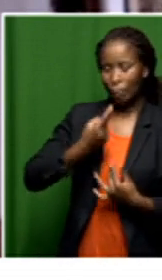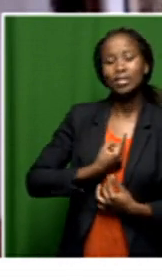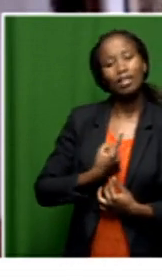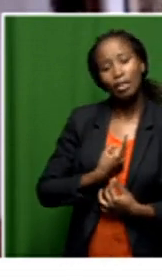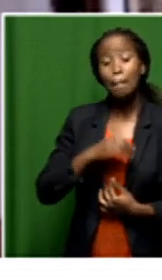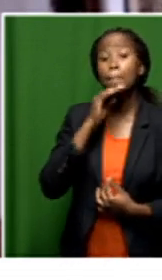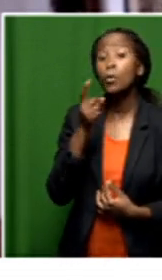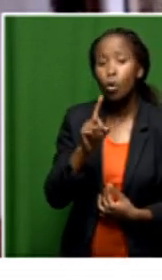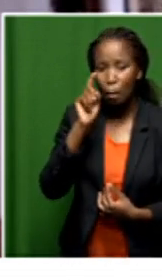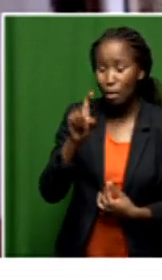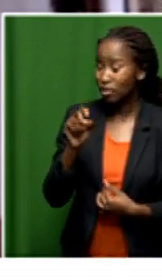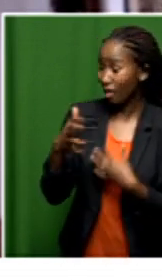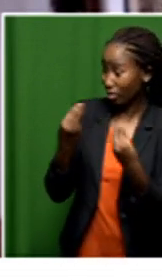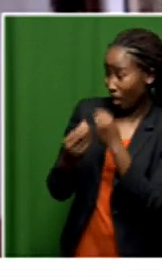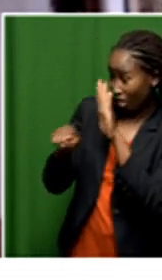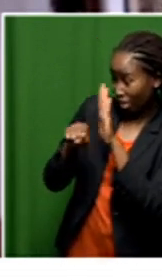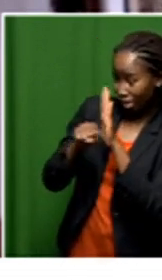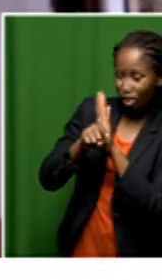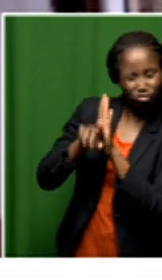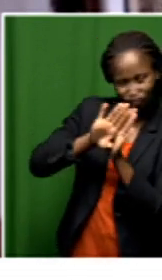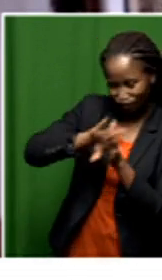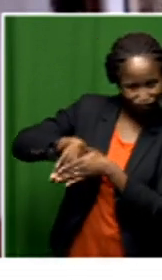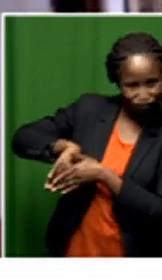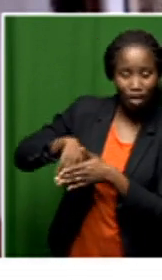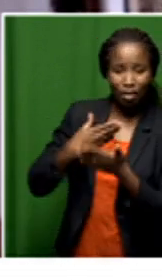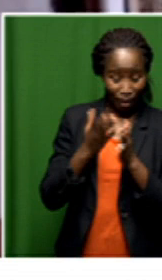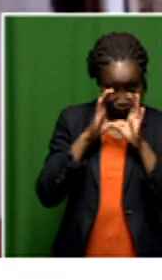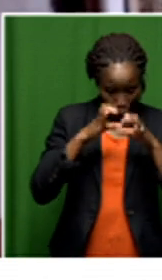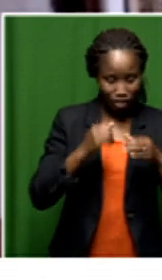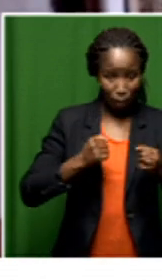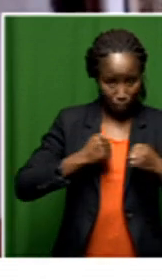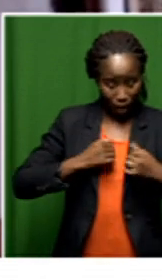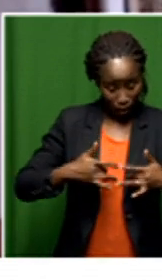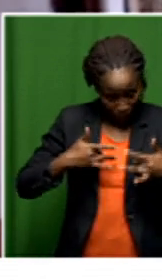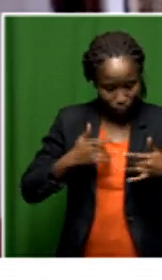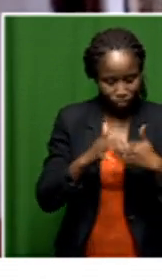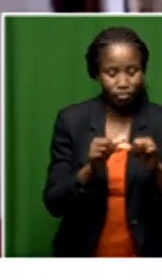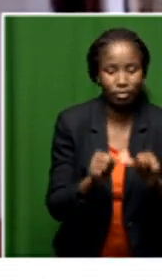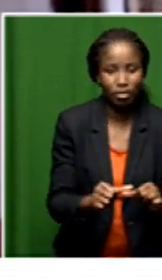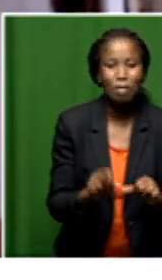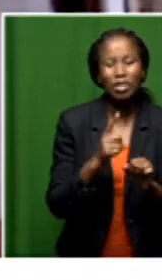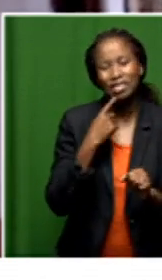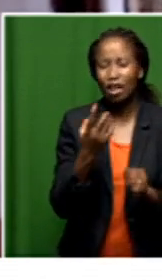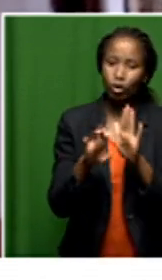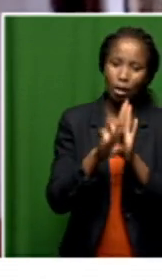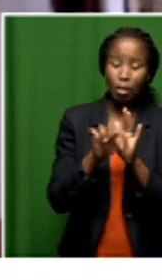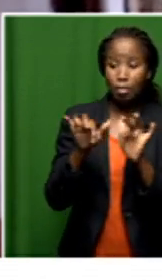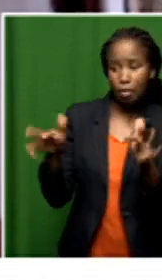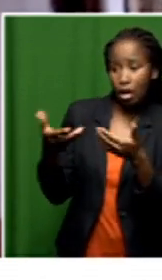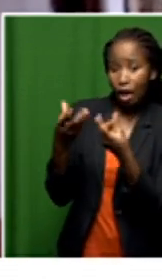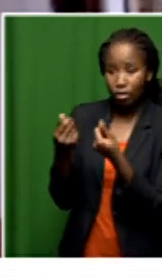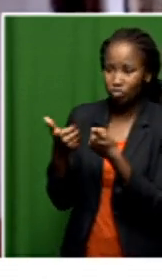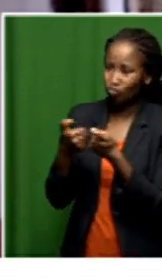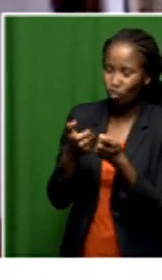let go of something else that maybe isn't in the direction that I'm going in. So I would say it's for people in relationships, a reminder that